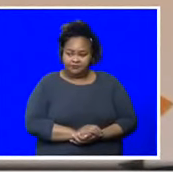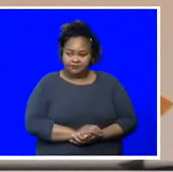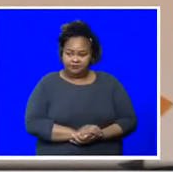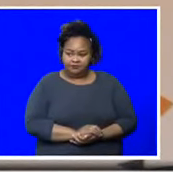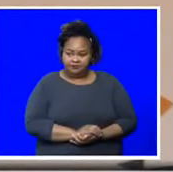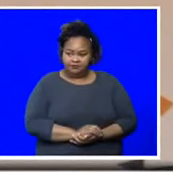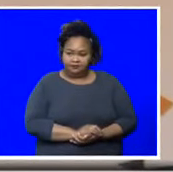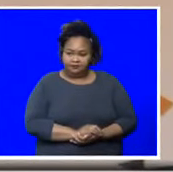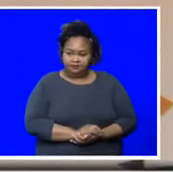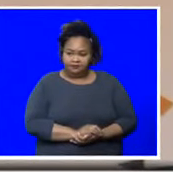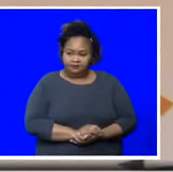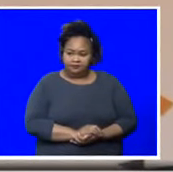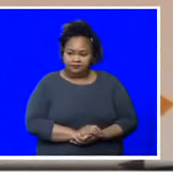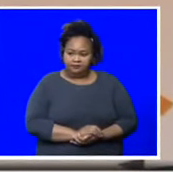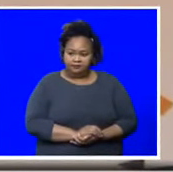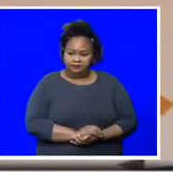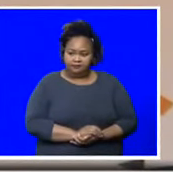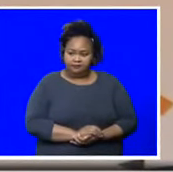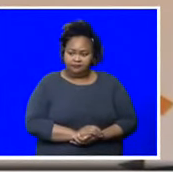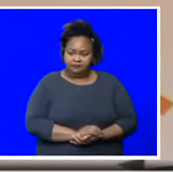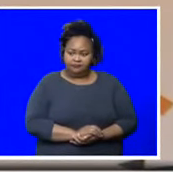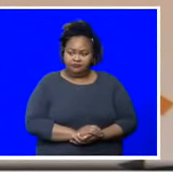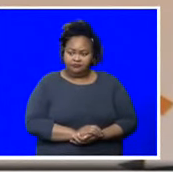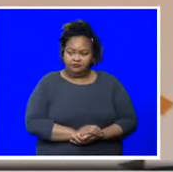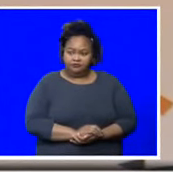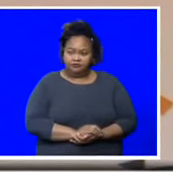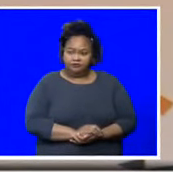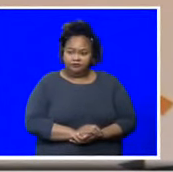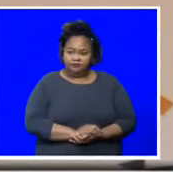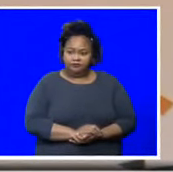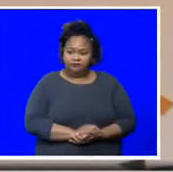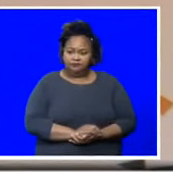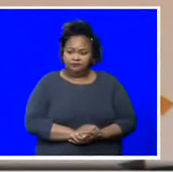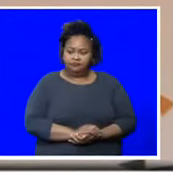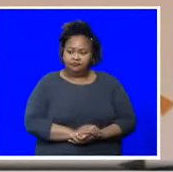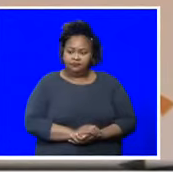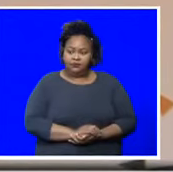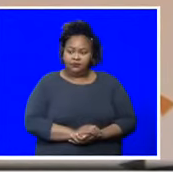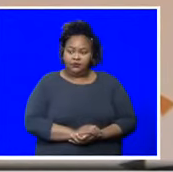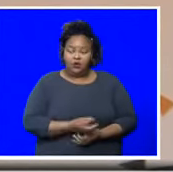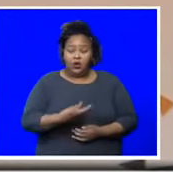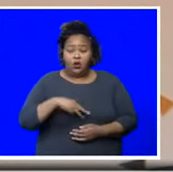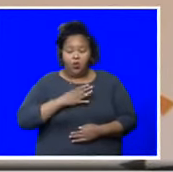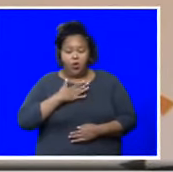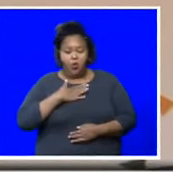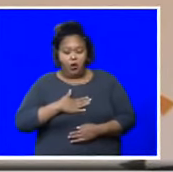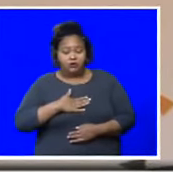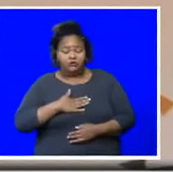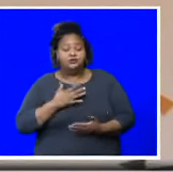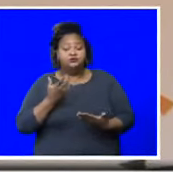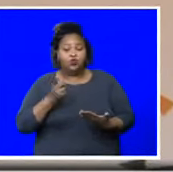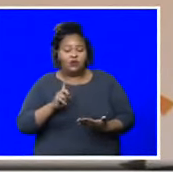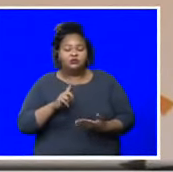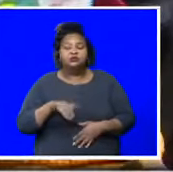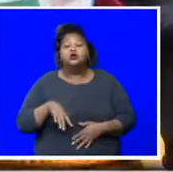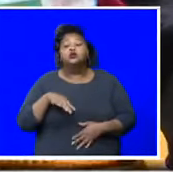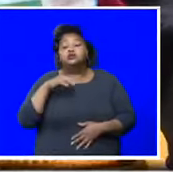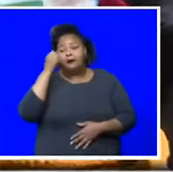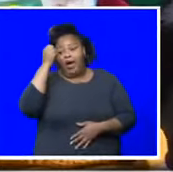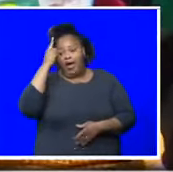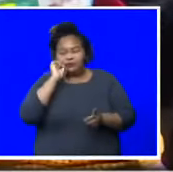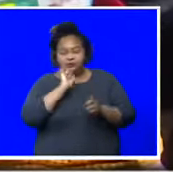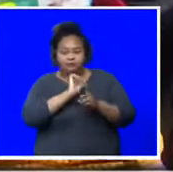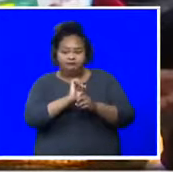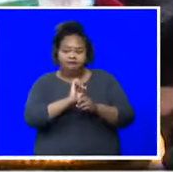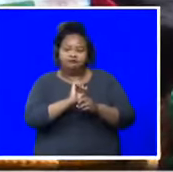But we don't just want to only listen to your ideas, we also want to see them come to fruition.